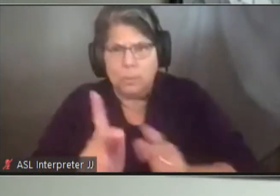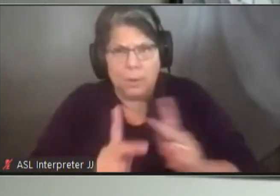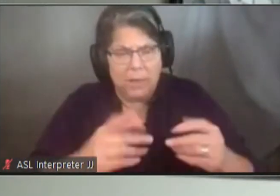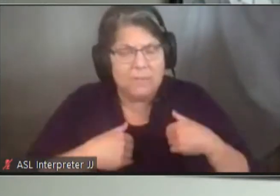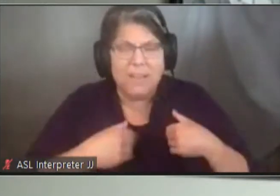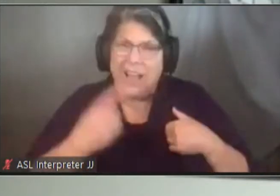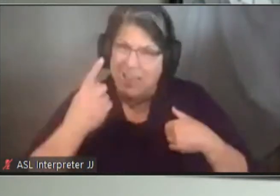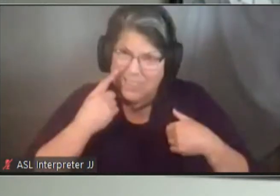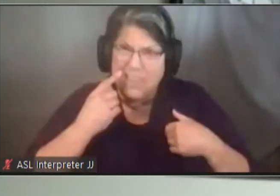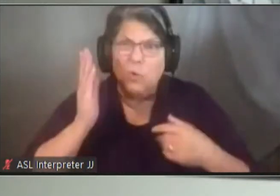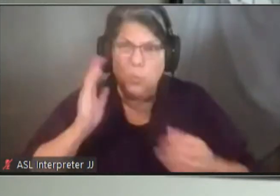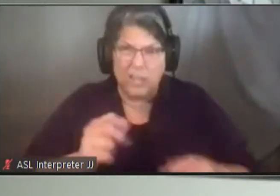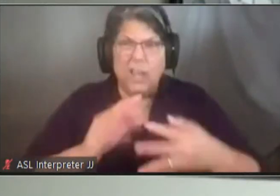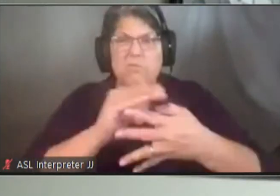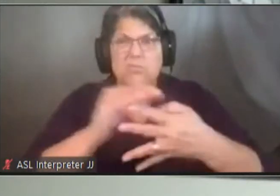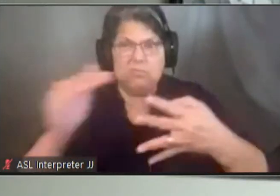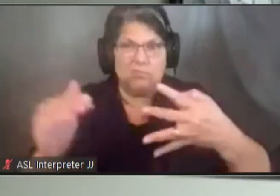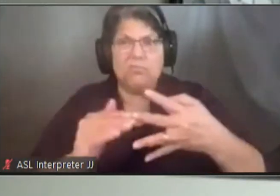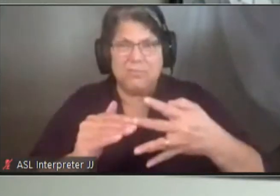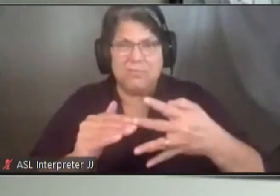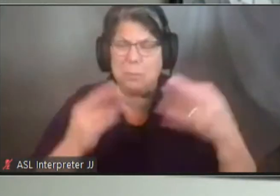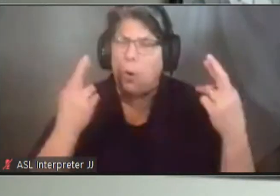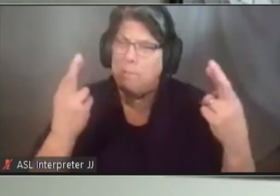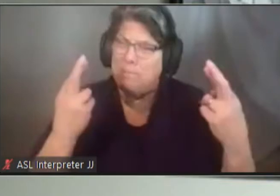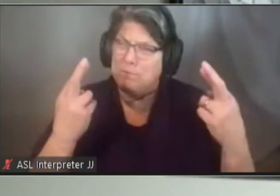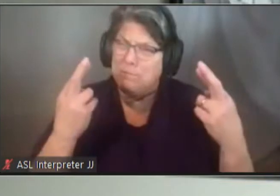there. I'm hopeful.